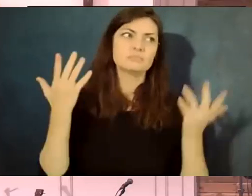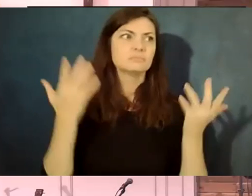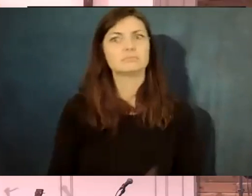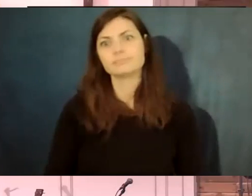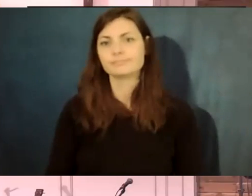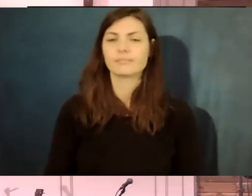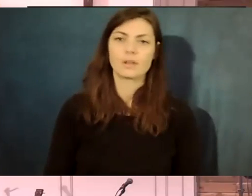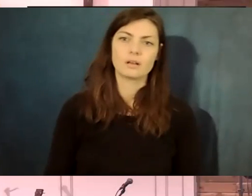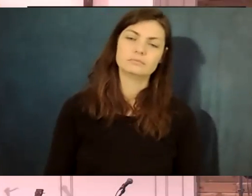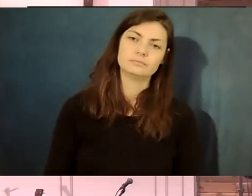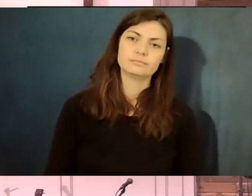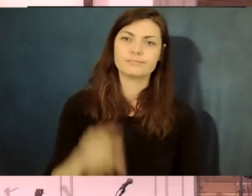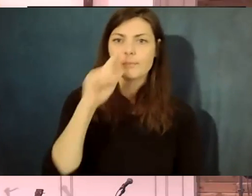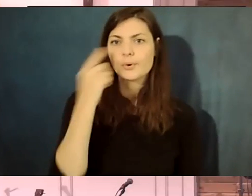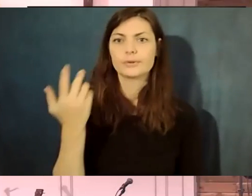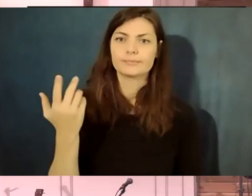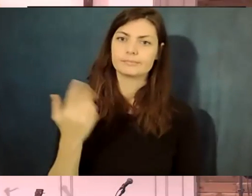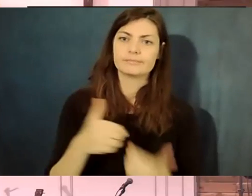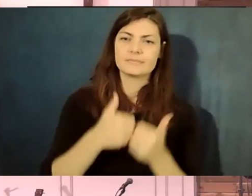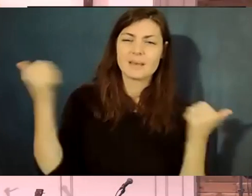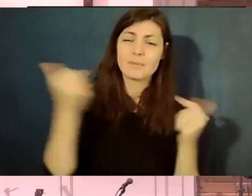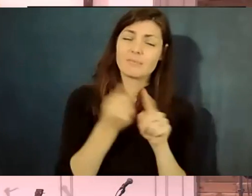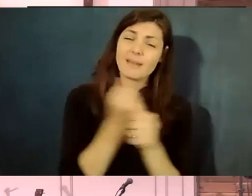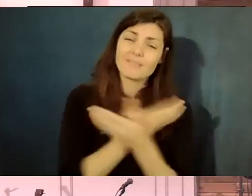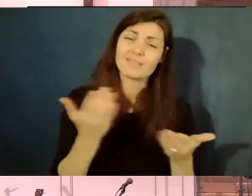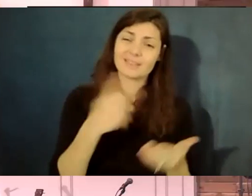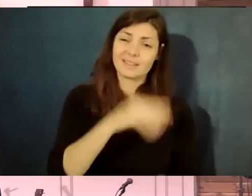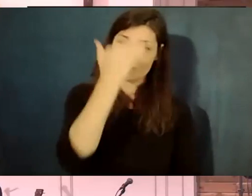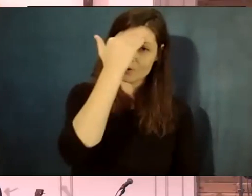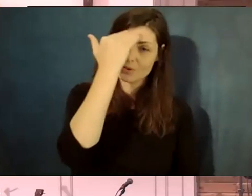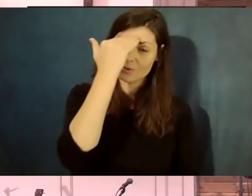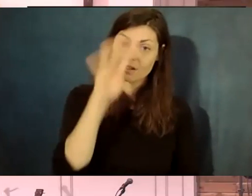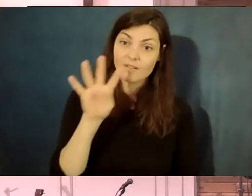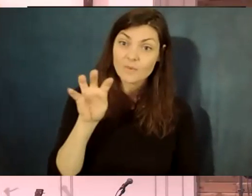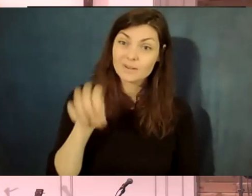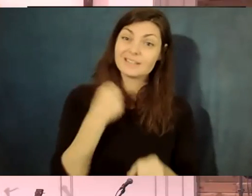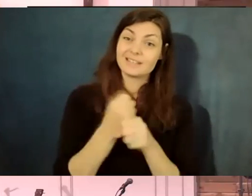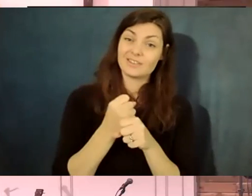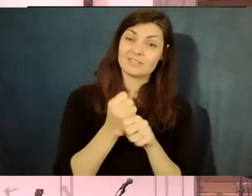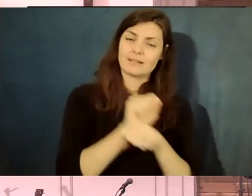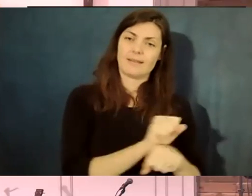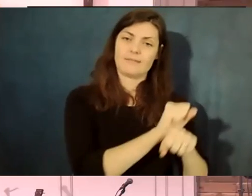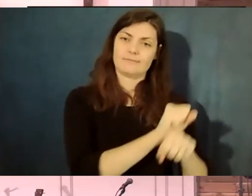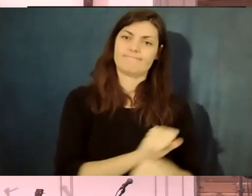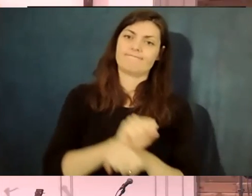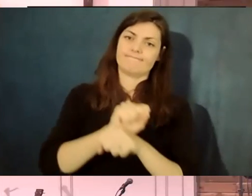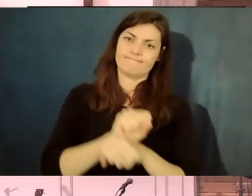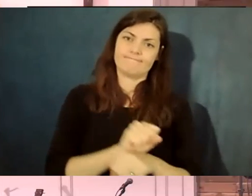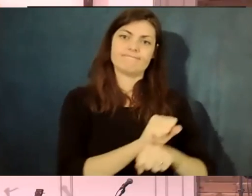were separated from everything they knew. Now remember, for generations, for 400 years, they were slaves. Where?